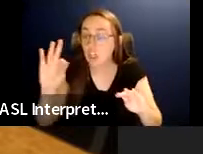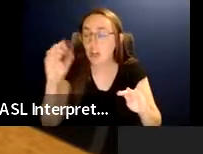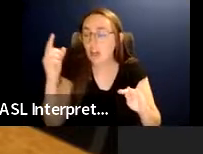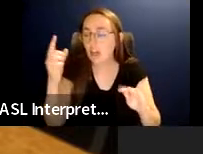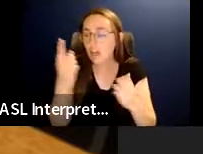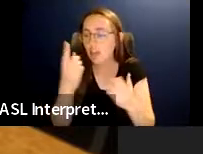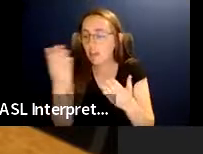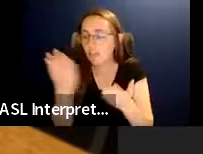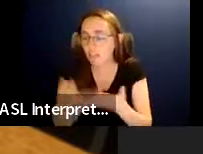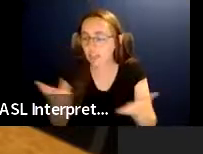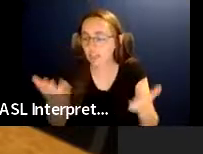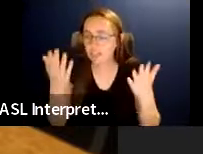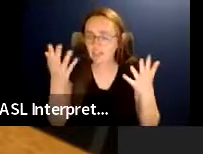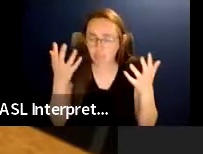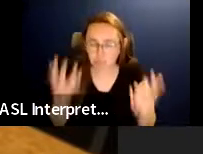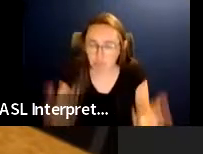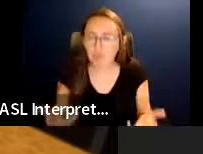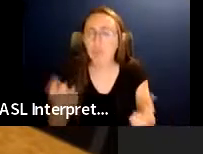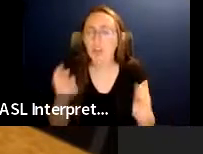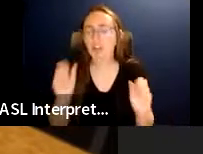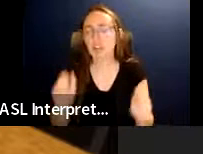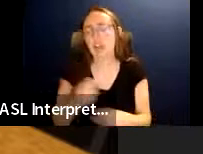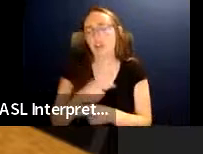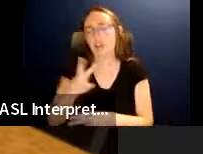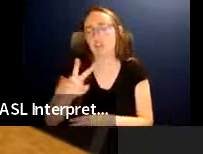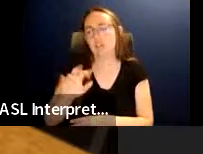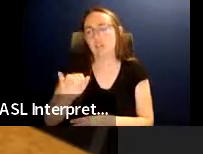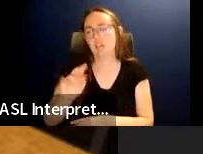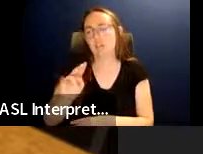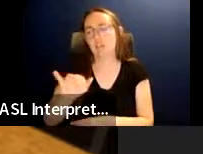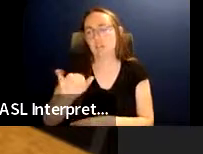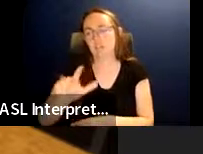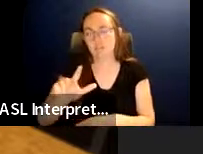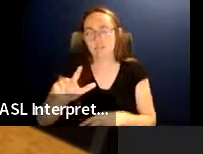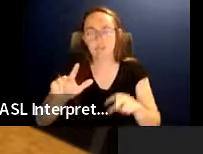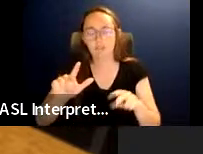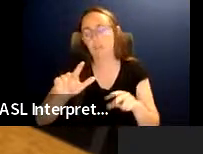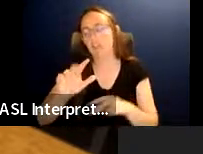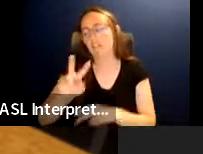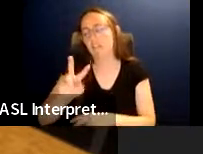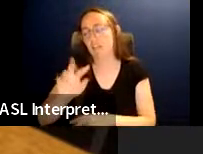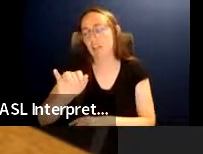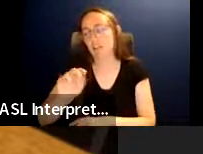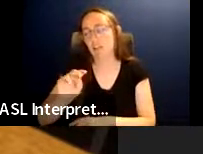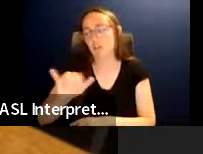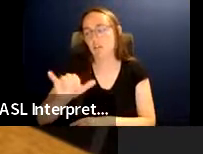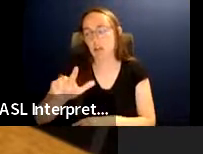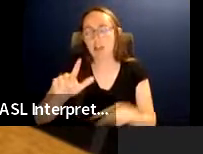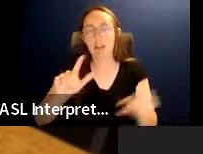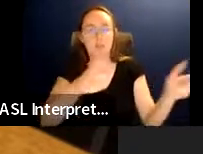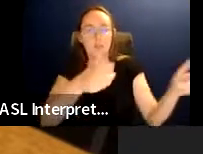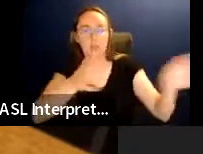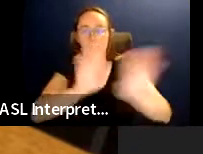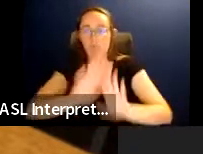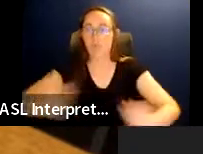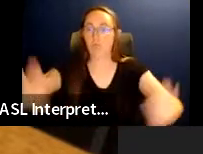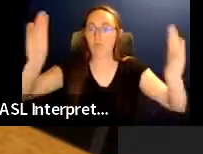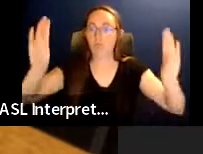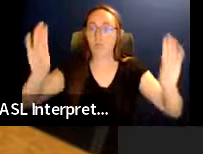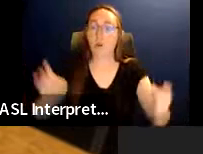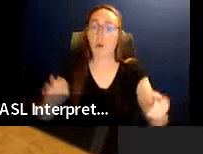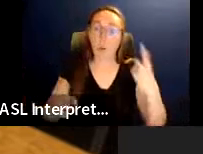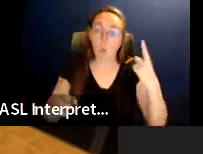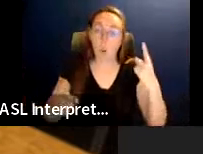banners. So always think about anything that's made out of vinyl, that one side of the banner can be like